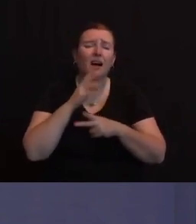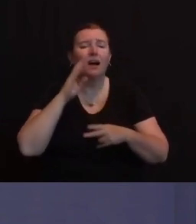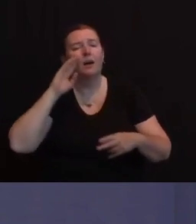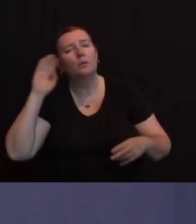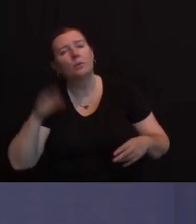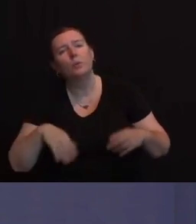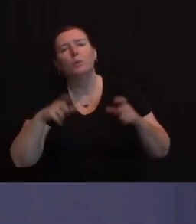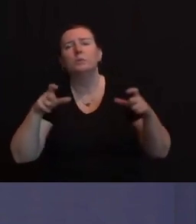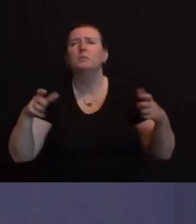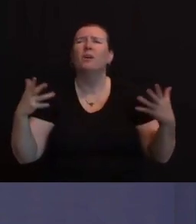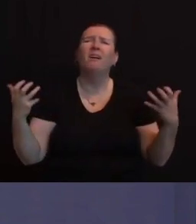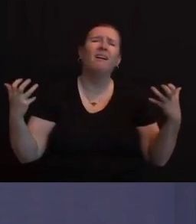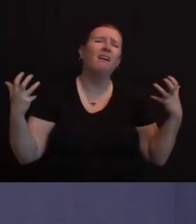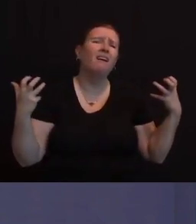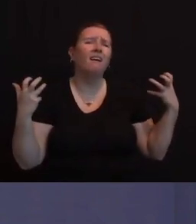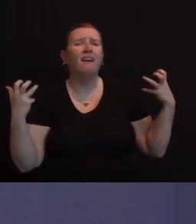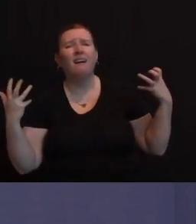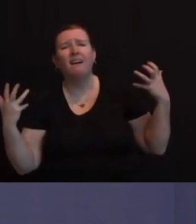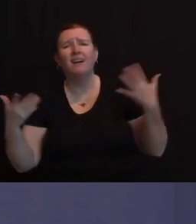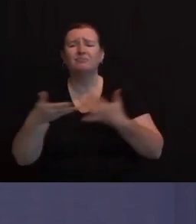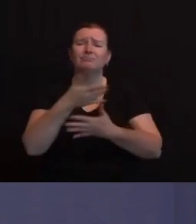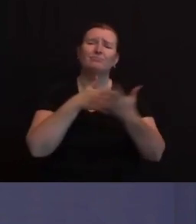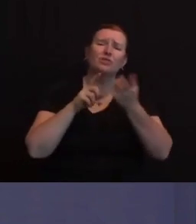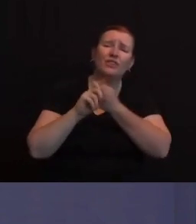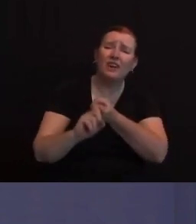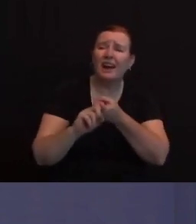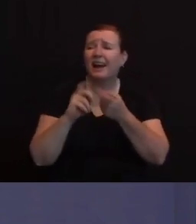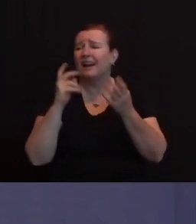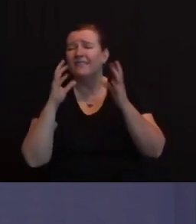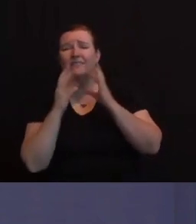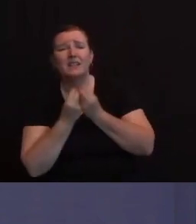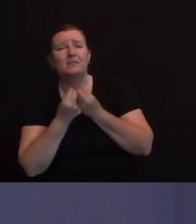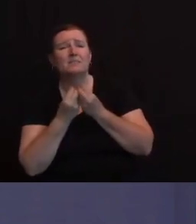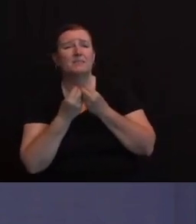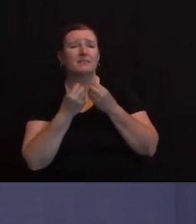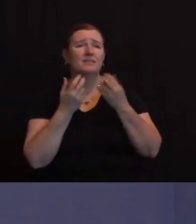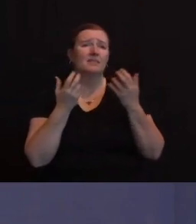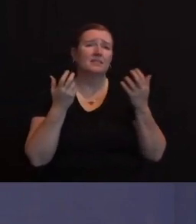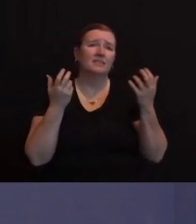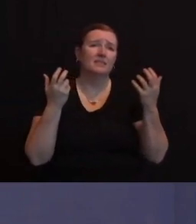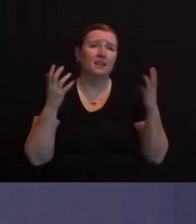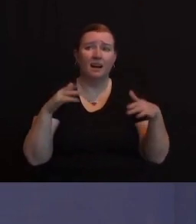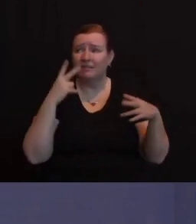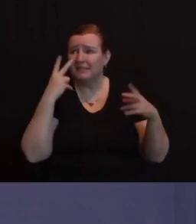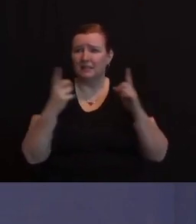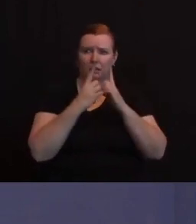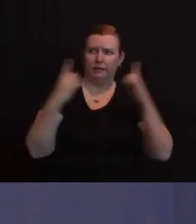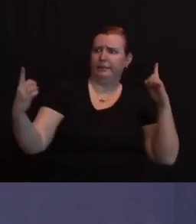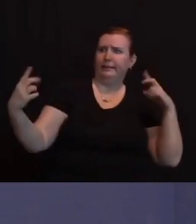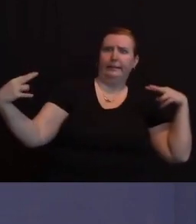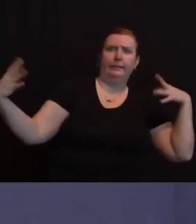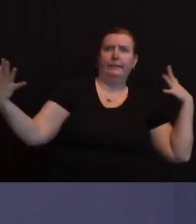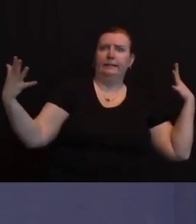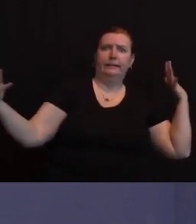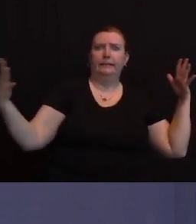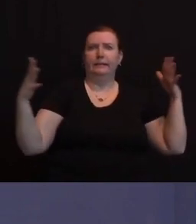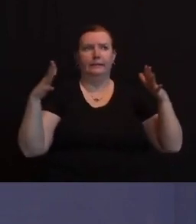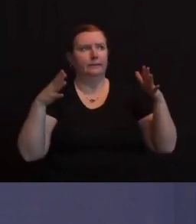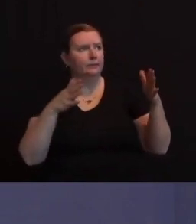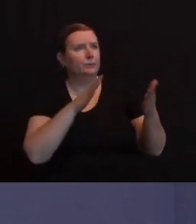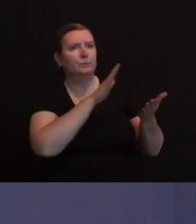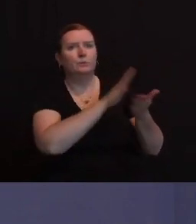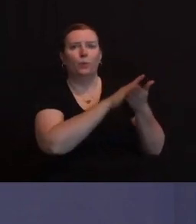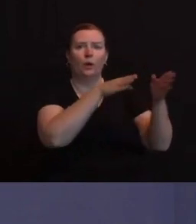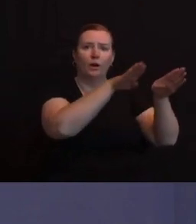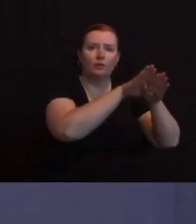and friends, especially young people who haven't had the ability to socialize because schools and colleges have been physically